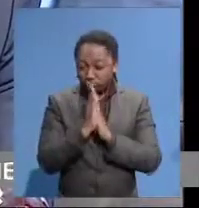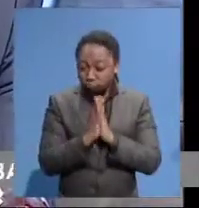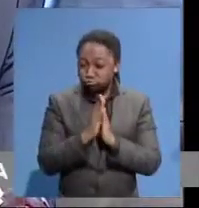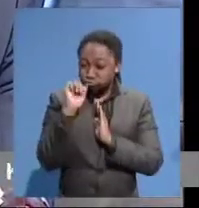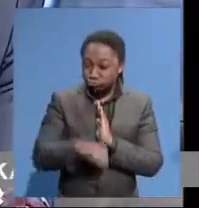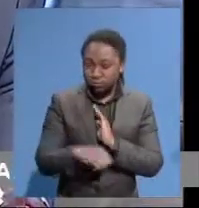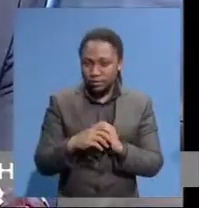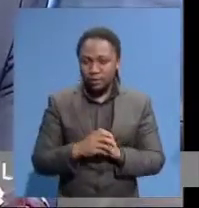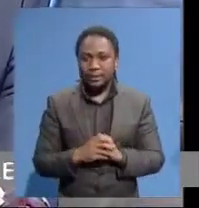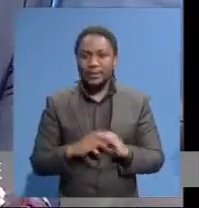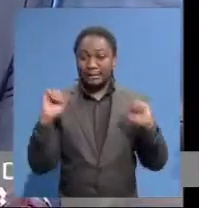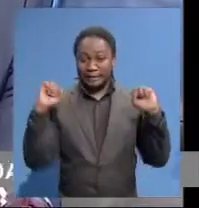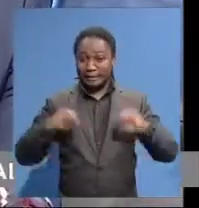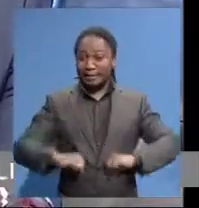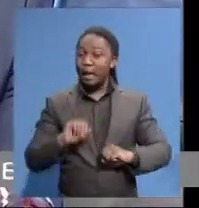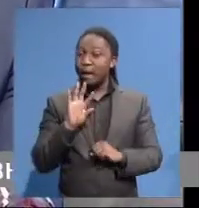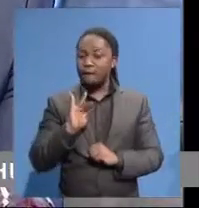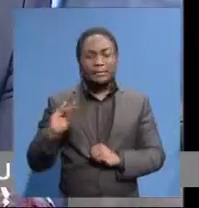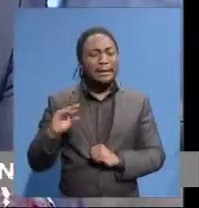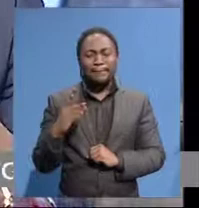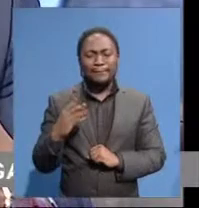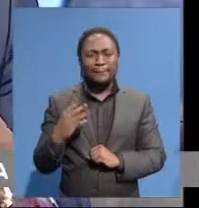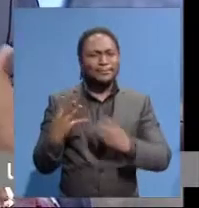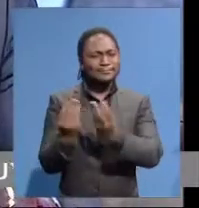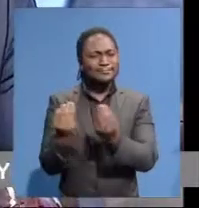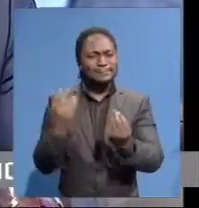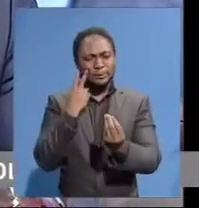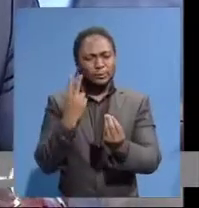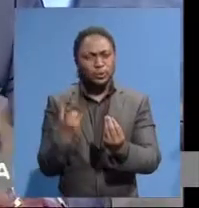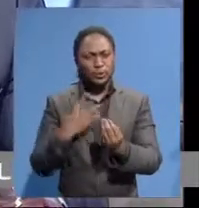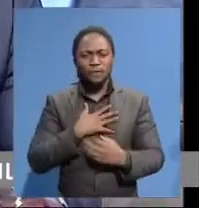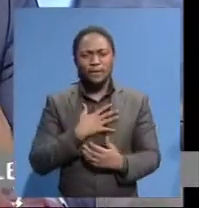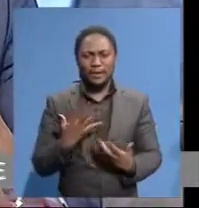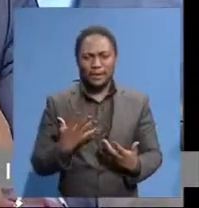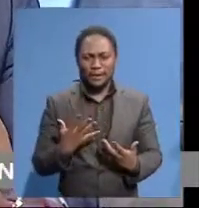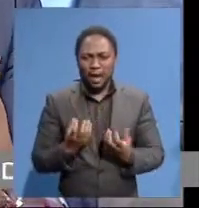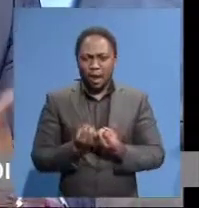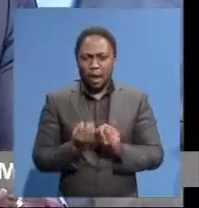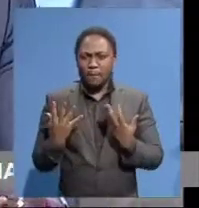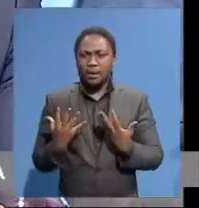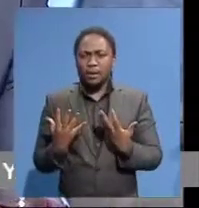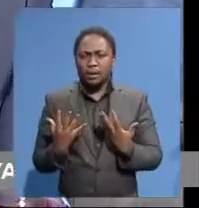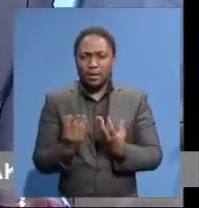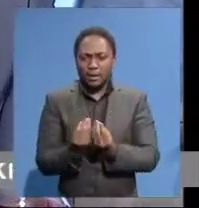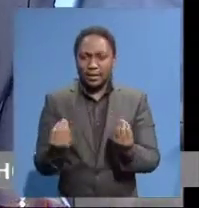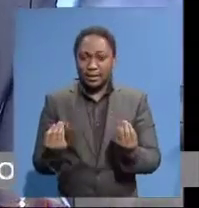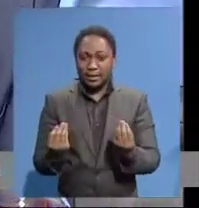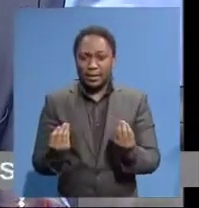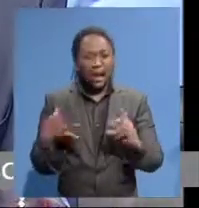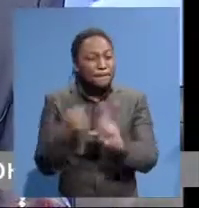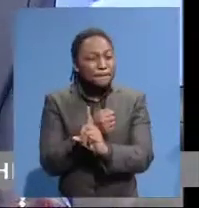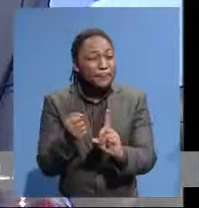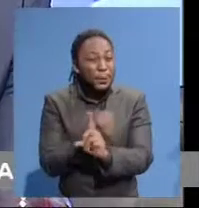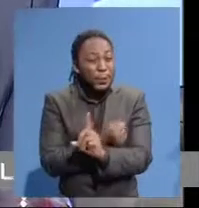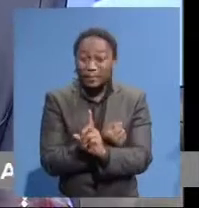my child, you think of like how many kids out there are being abused, don't